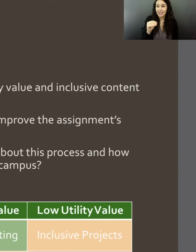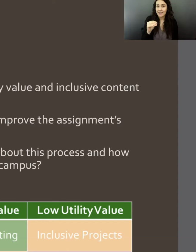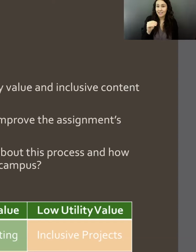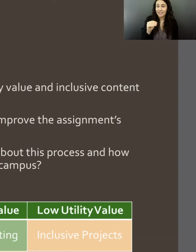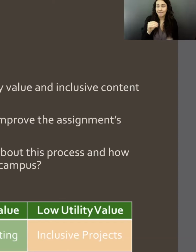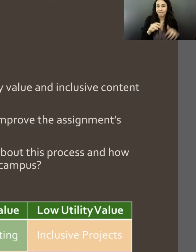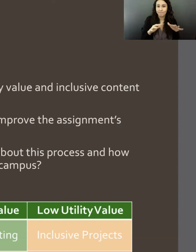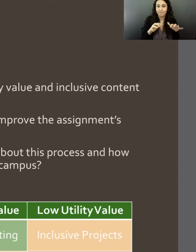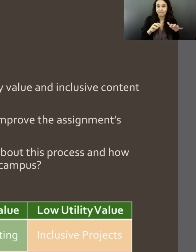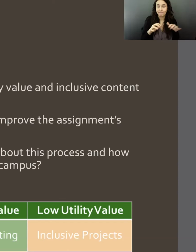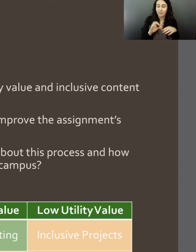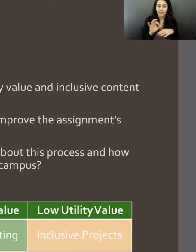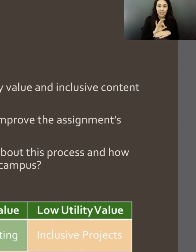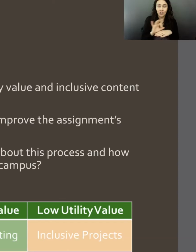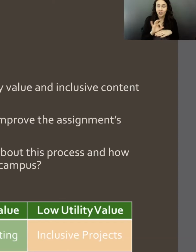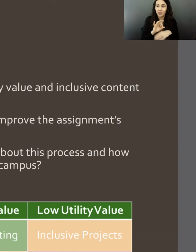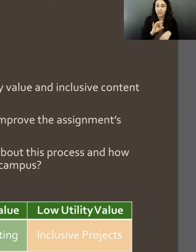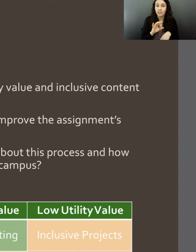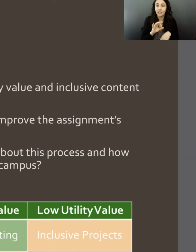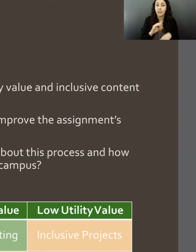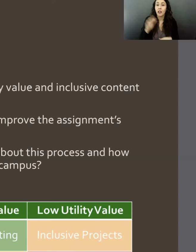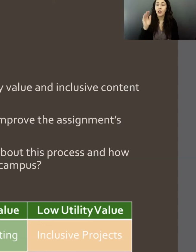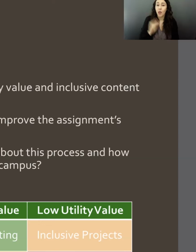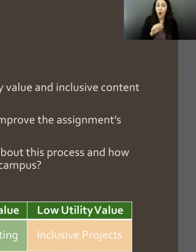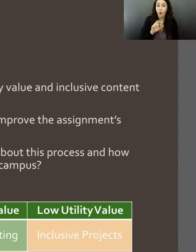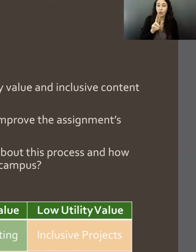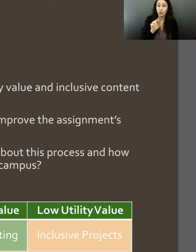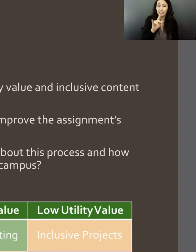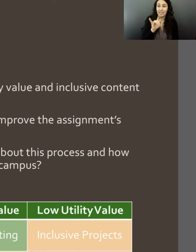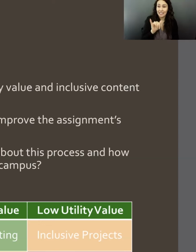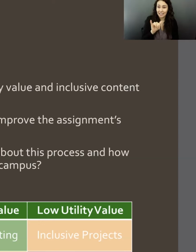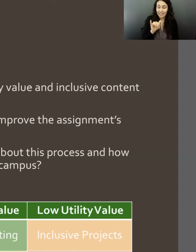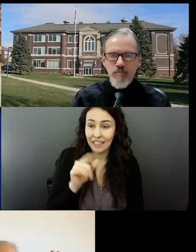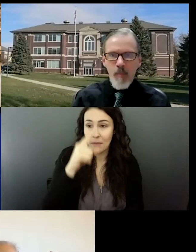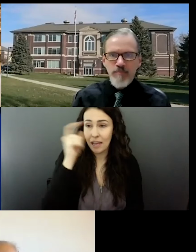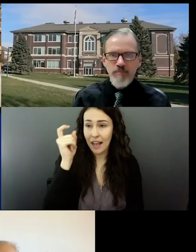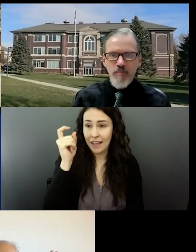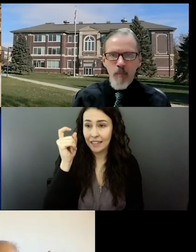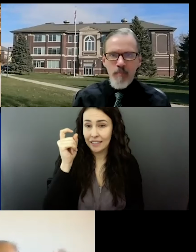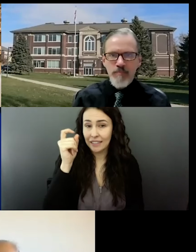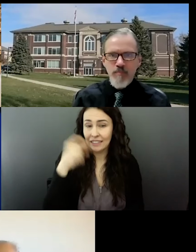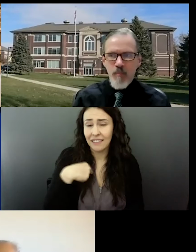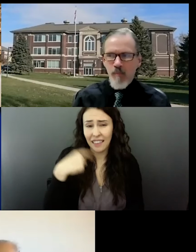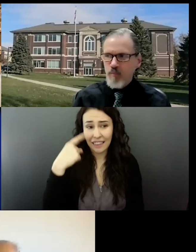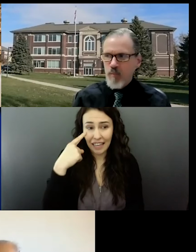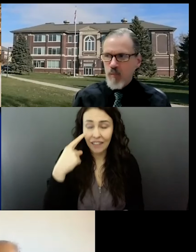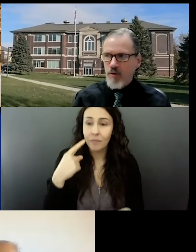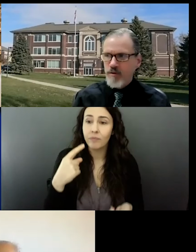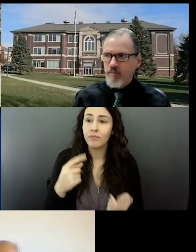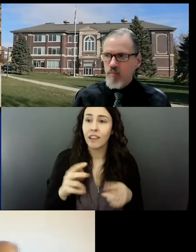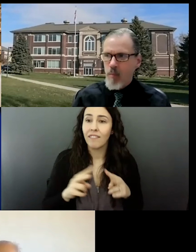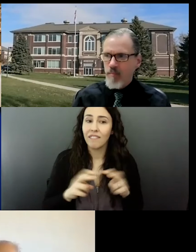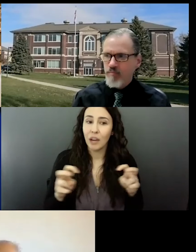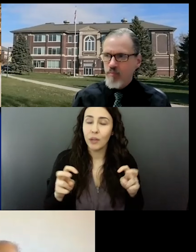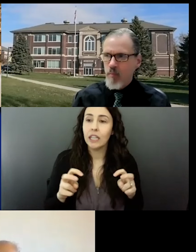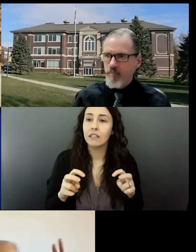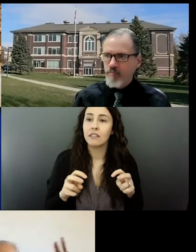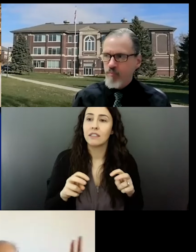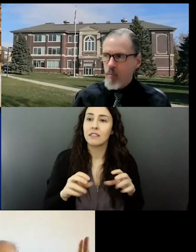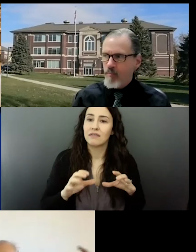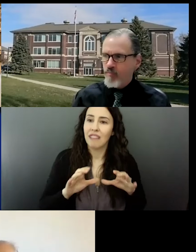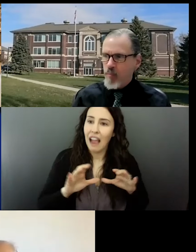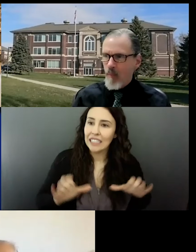features. The low utility, because there was I think it was very activity driven. Right. It didn't